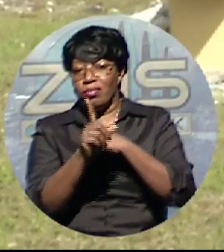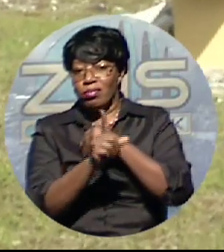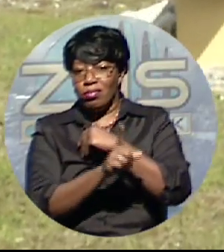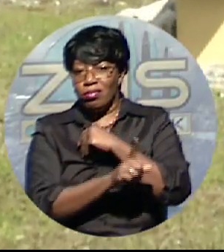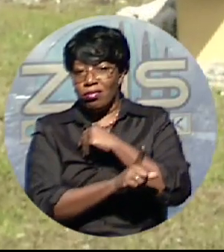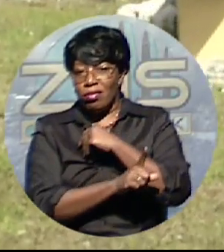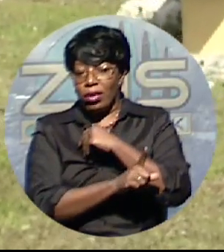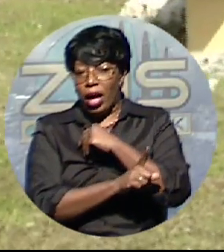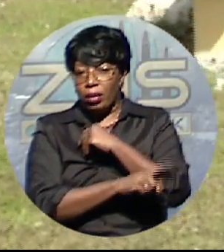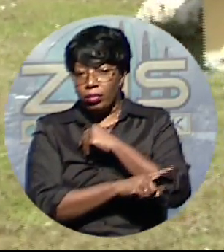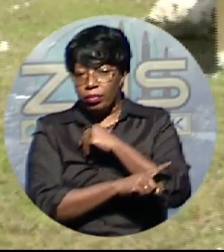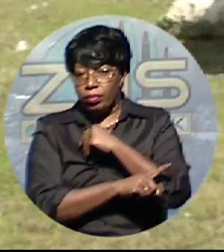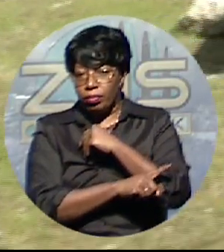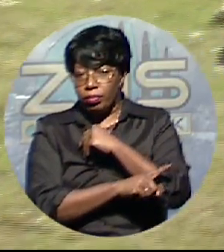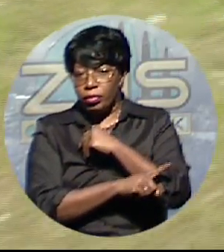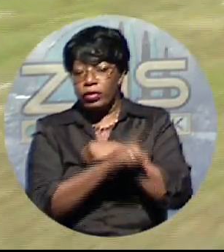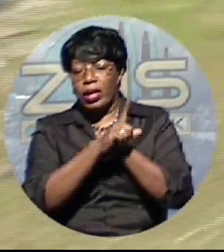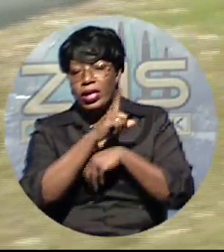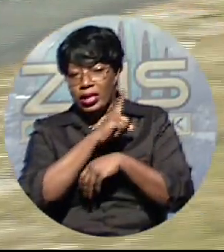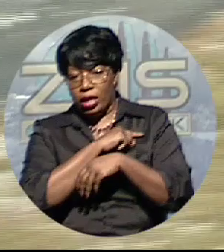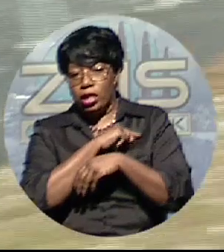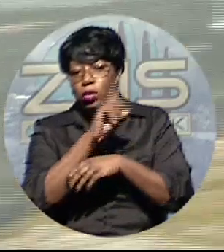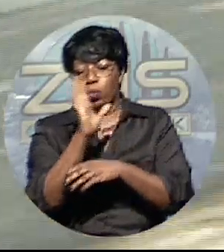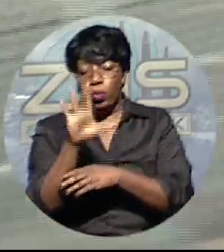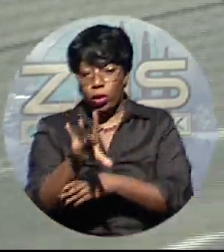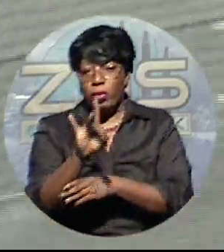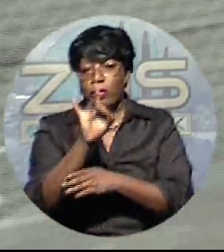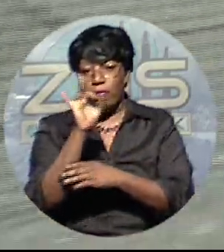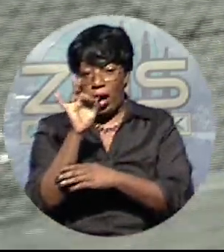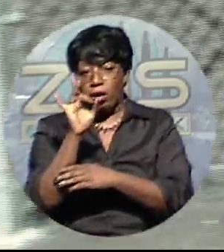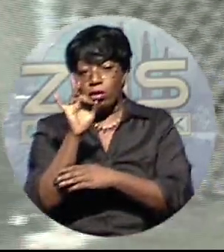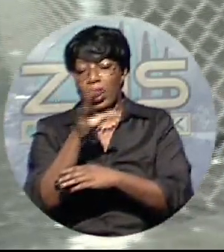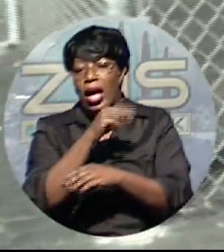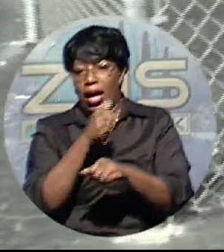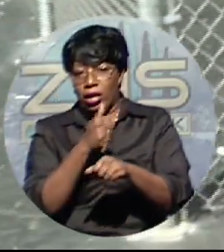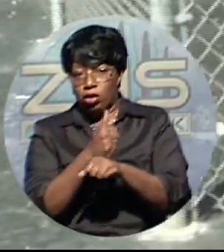should also be fined and/or charged. LaDawn Davis, ZNS Network News.